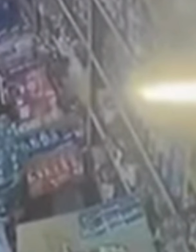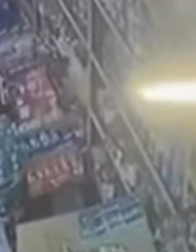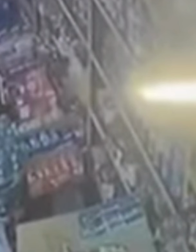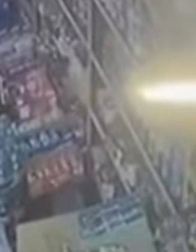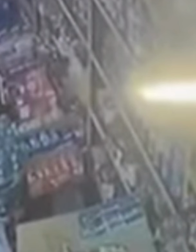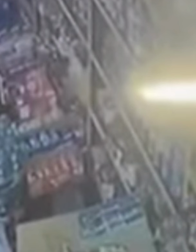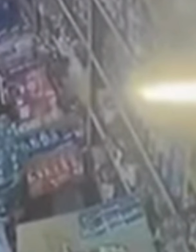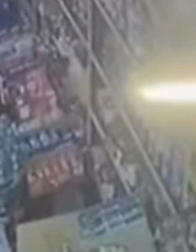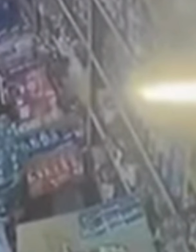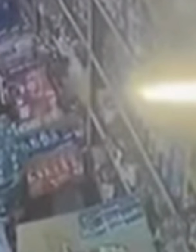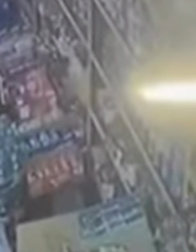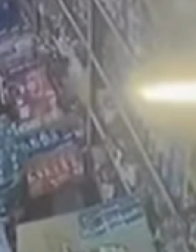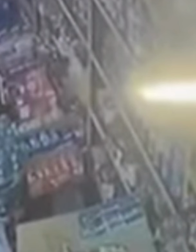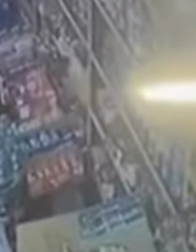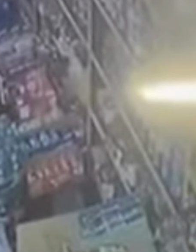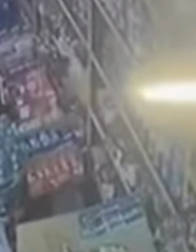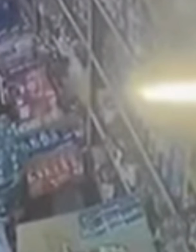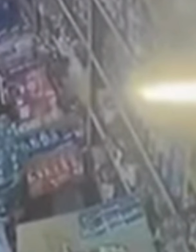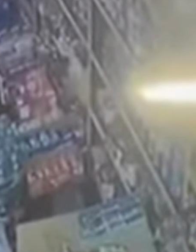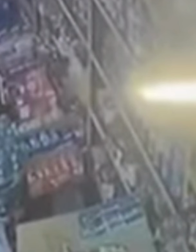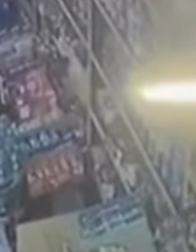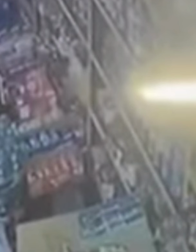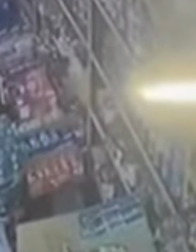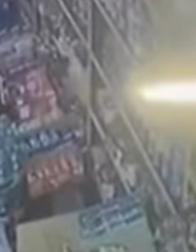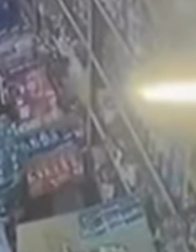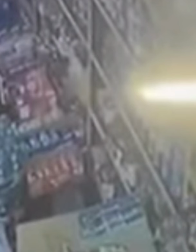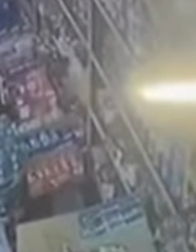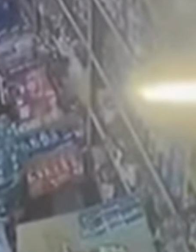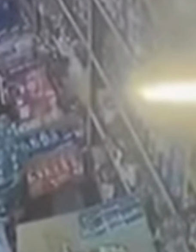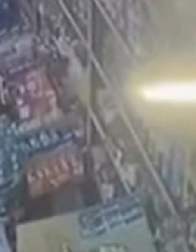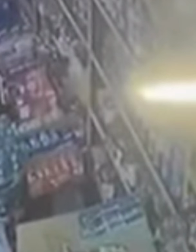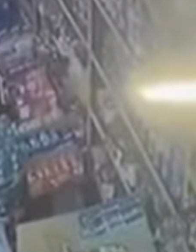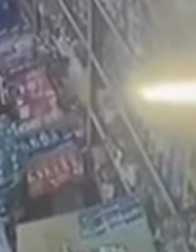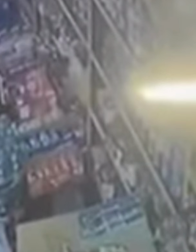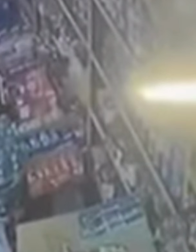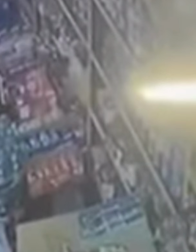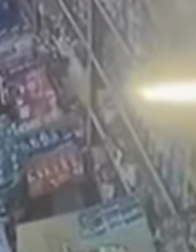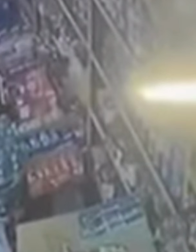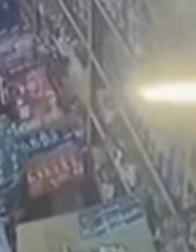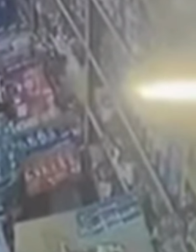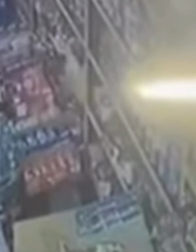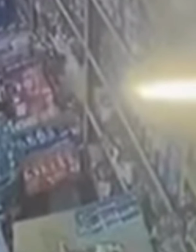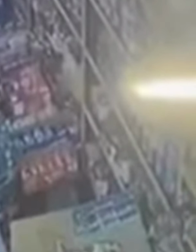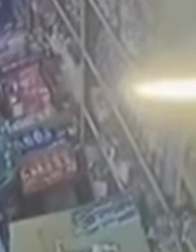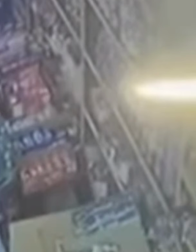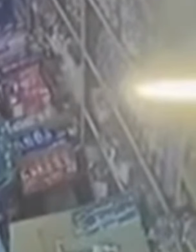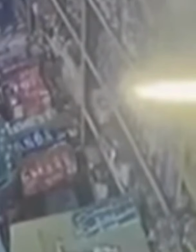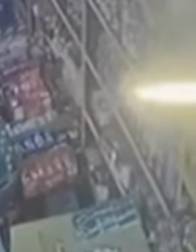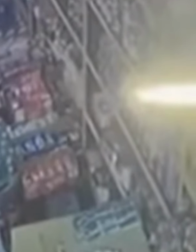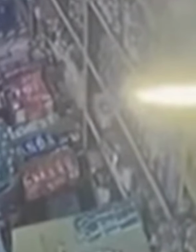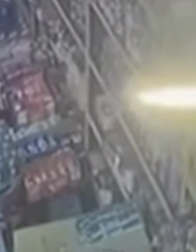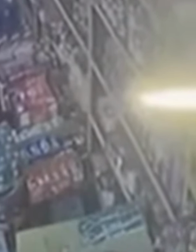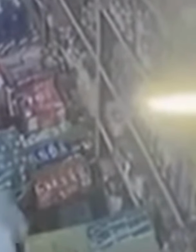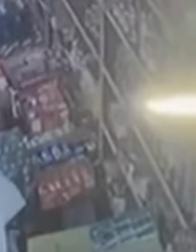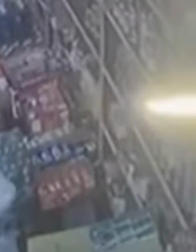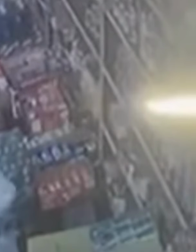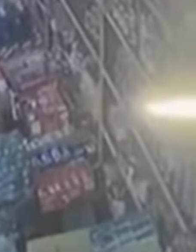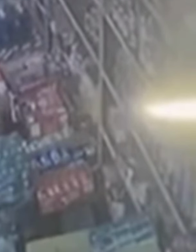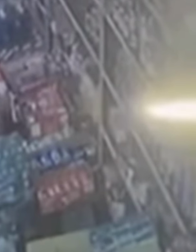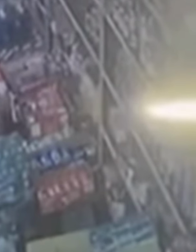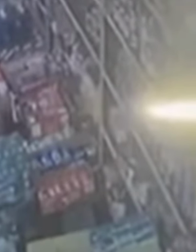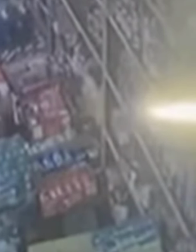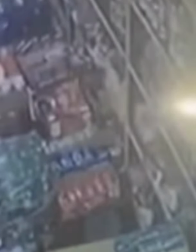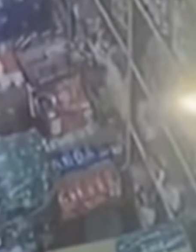to your Walmart and you think you're going to play with them workers, better have another day, man. Misdemeanor to a felony was a